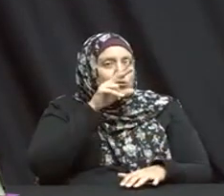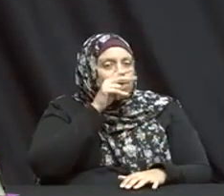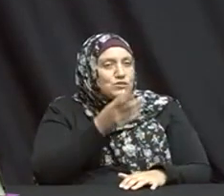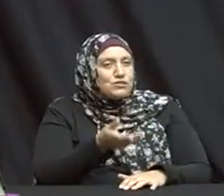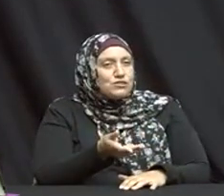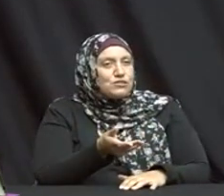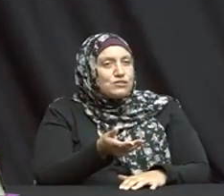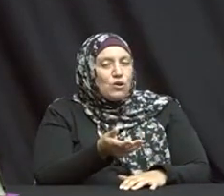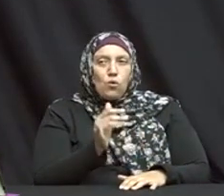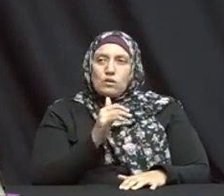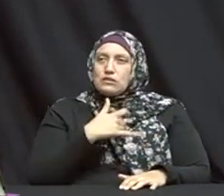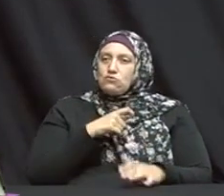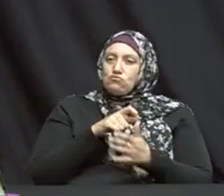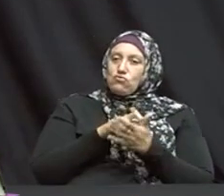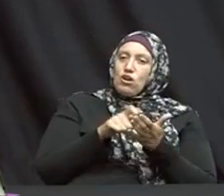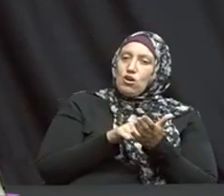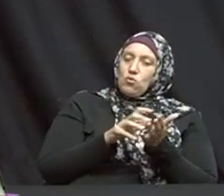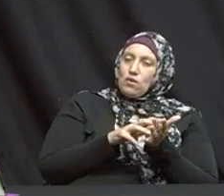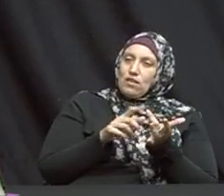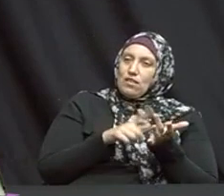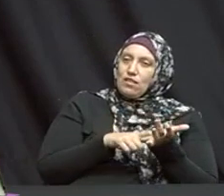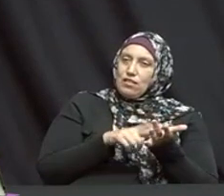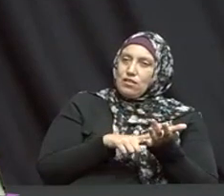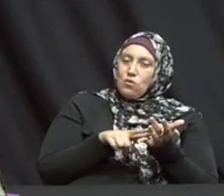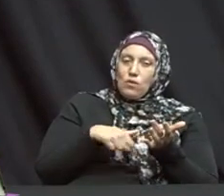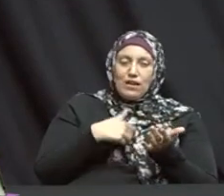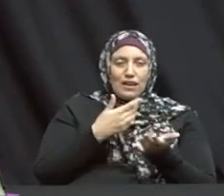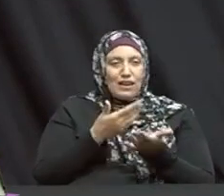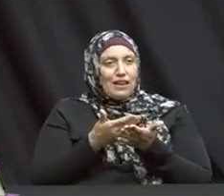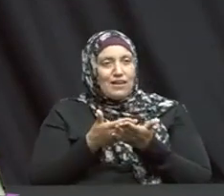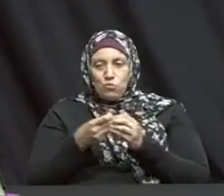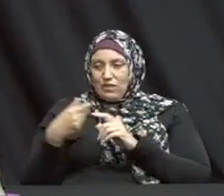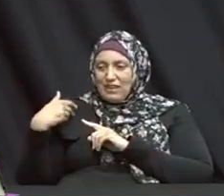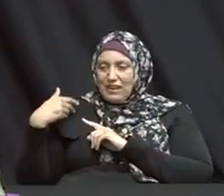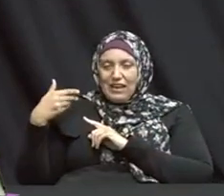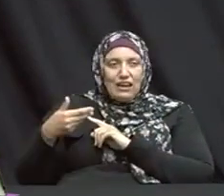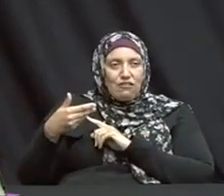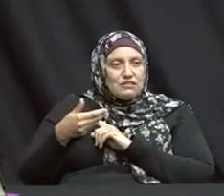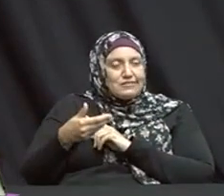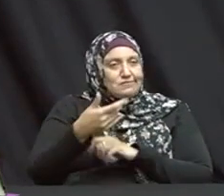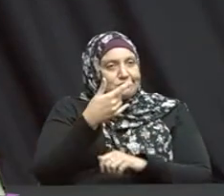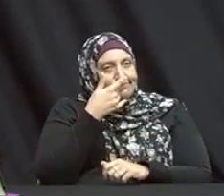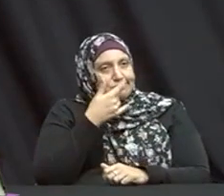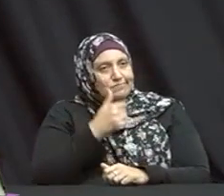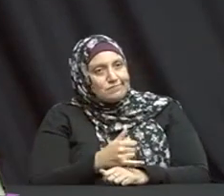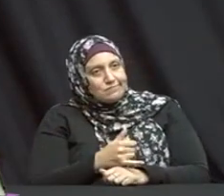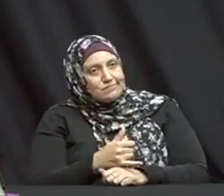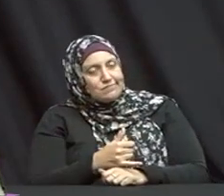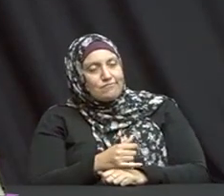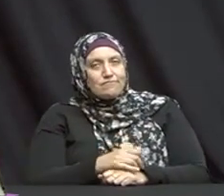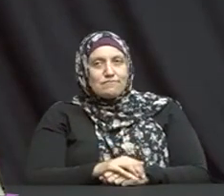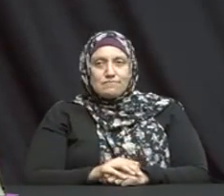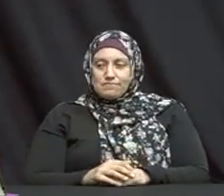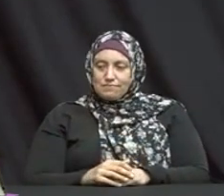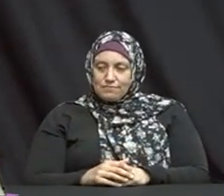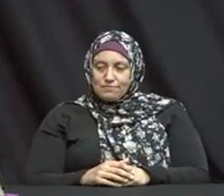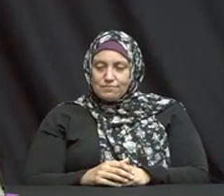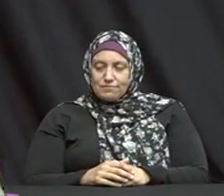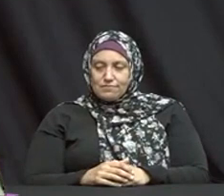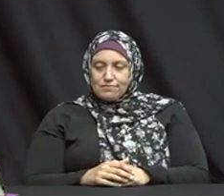did he write any will, and we are left with the law of inheritance. Her share may be the share of by her, especially I